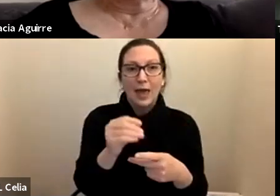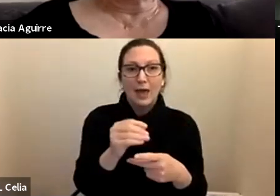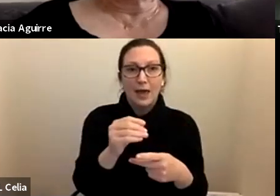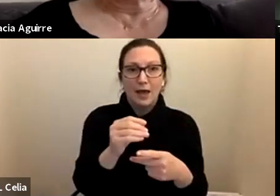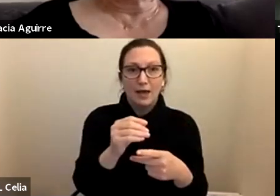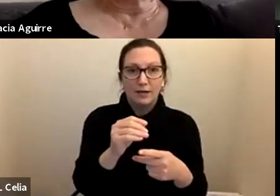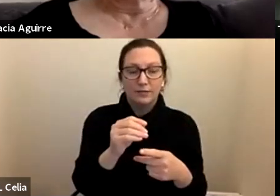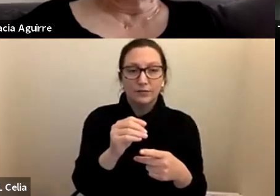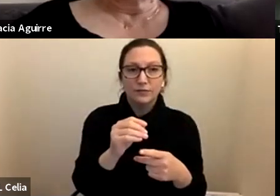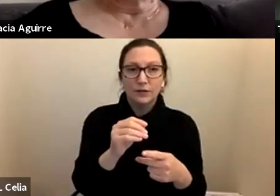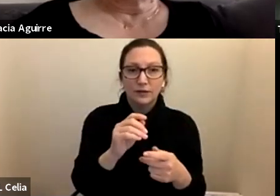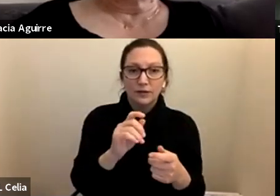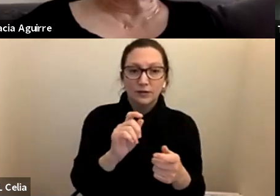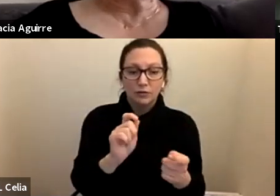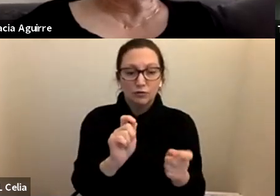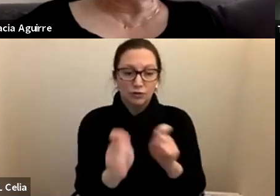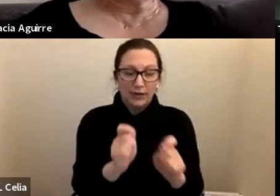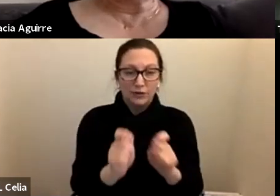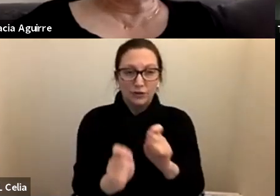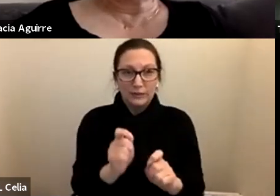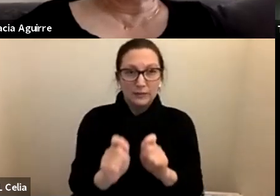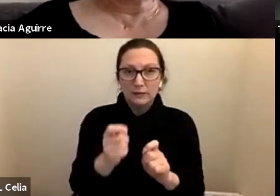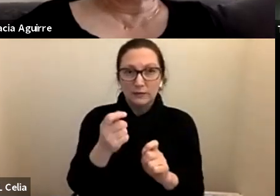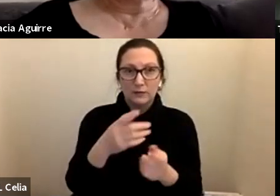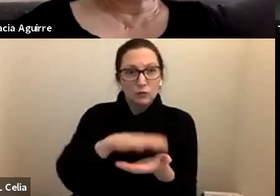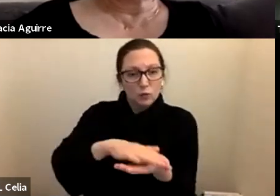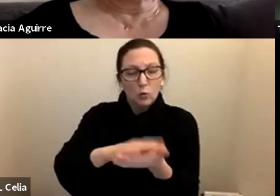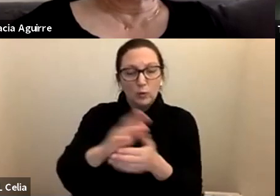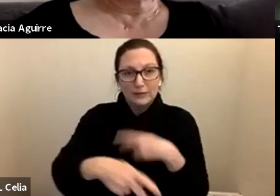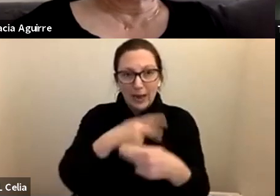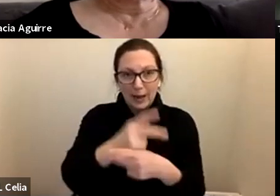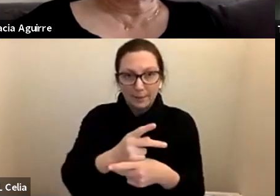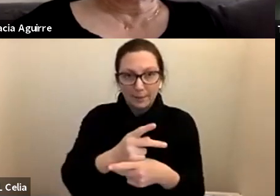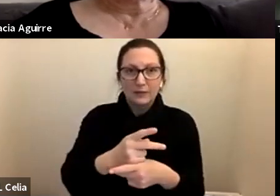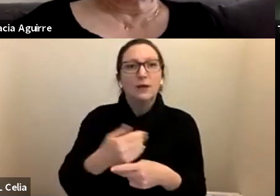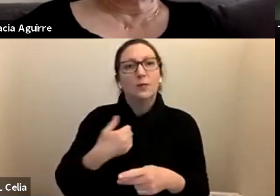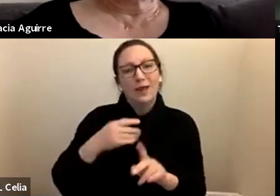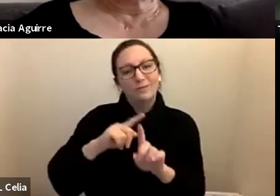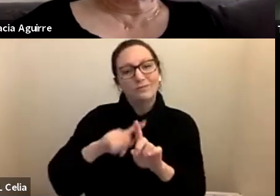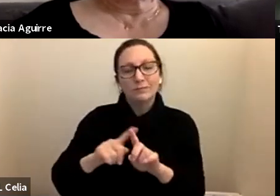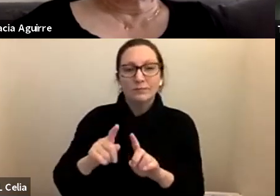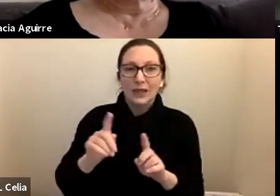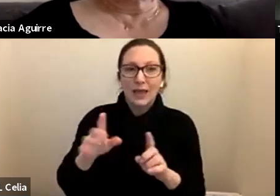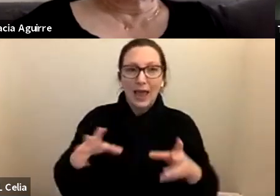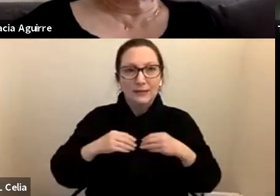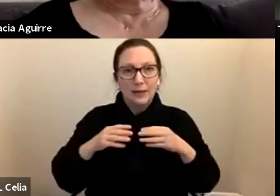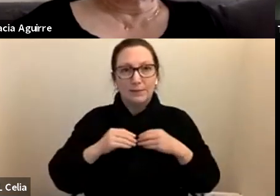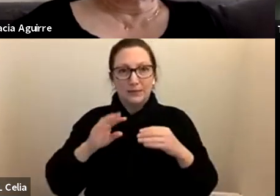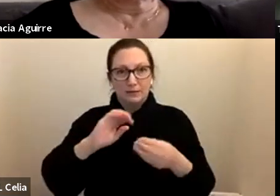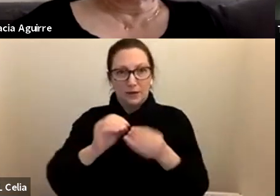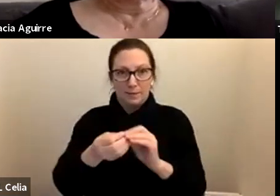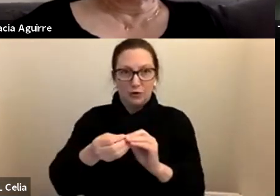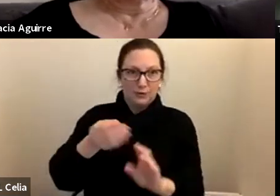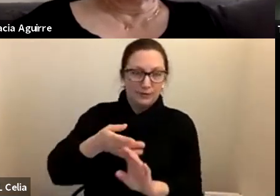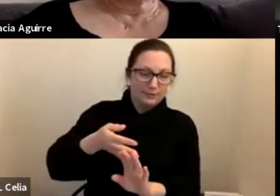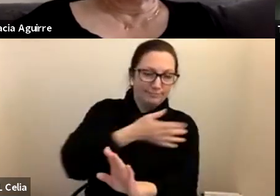in sending school types, for example, there are different historical acceptance rates by